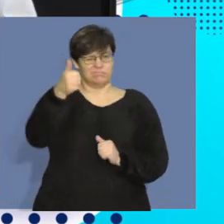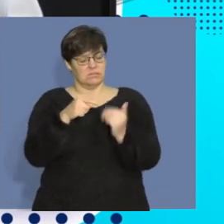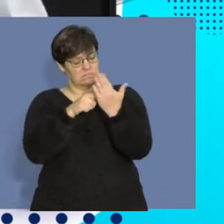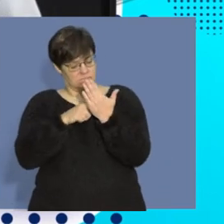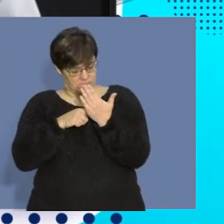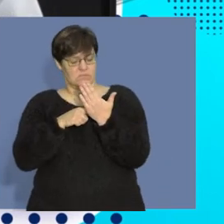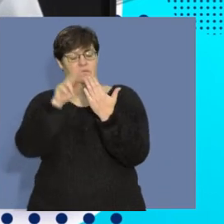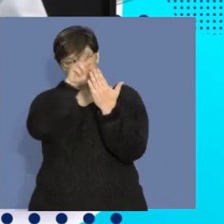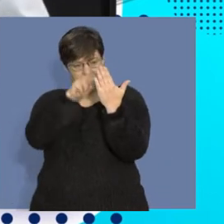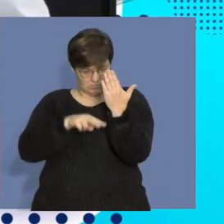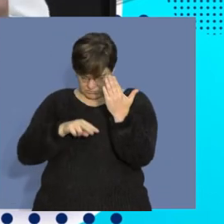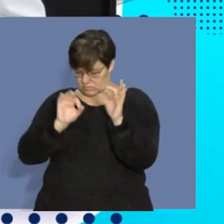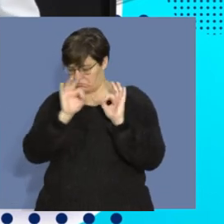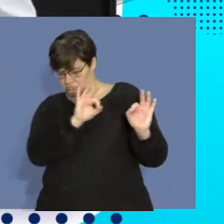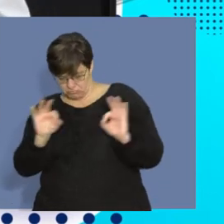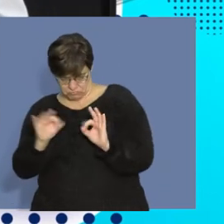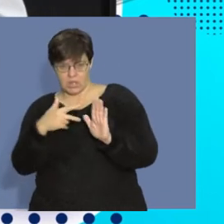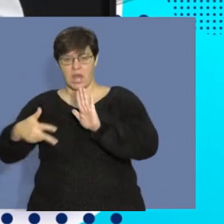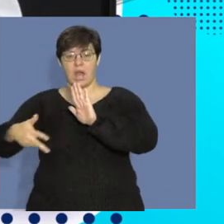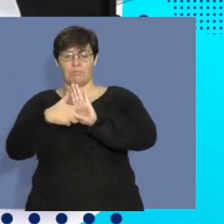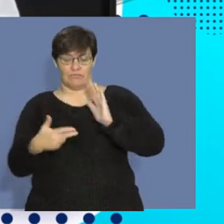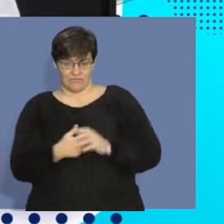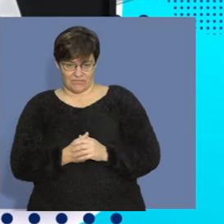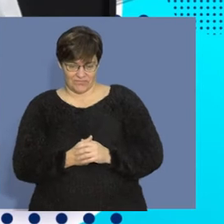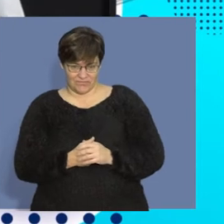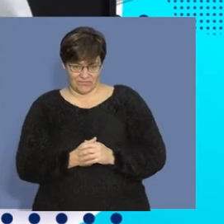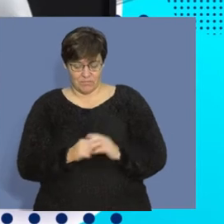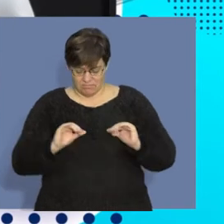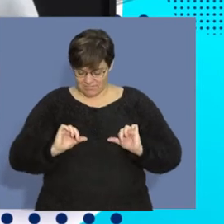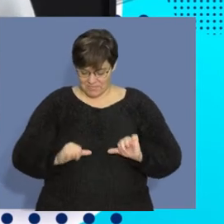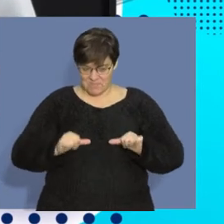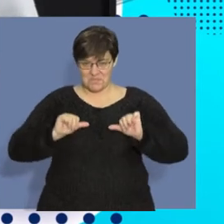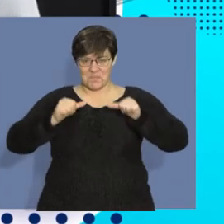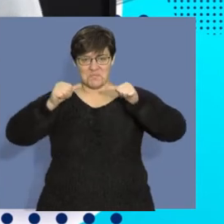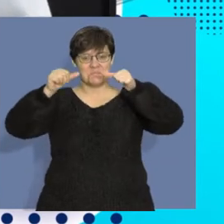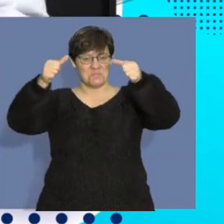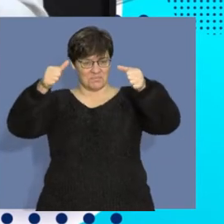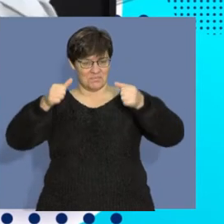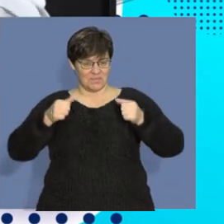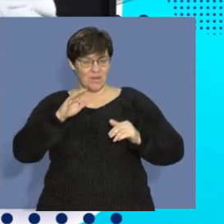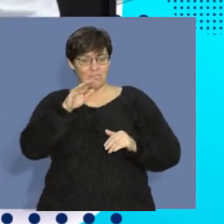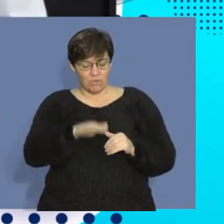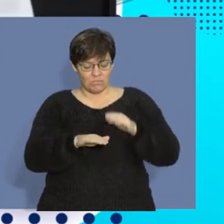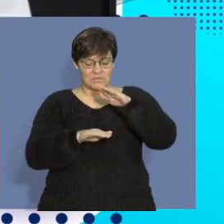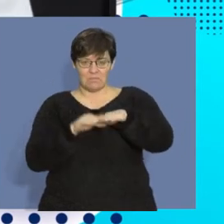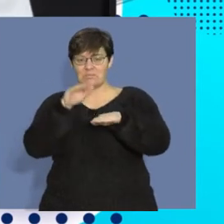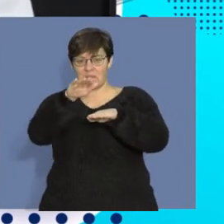position in management. What I'm trying to emphasize here for you guys is that, remember, in all of these